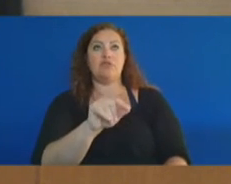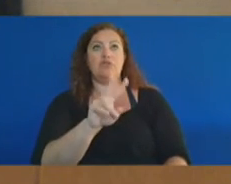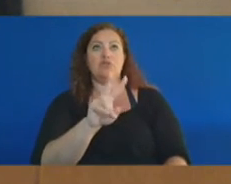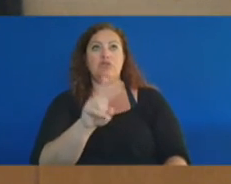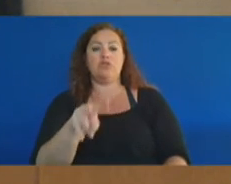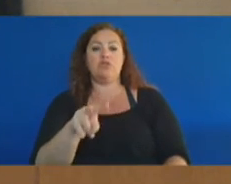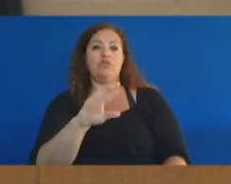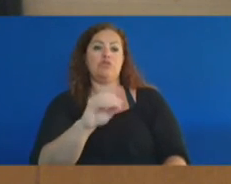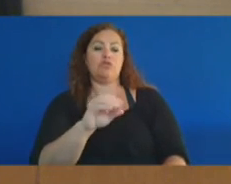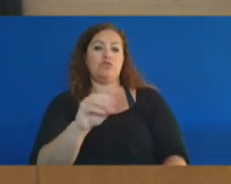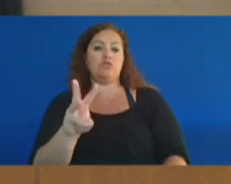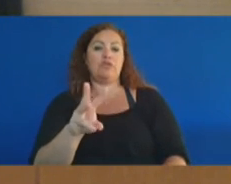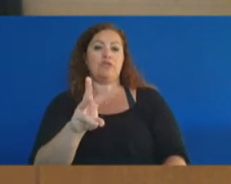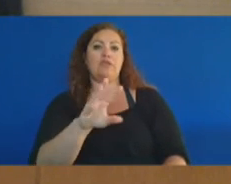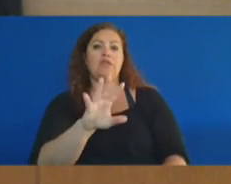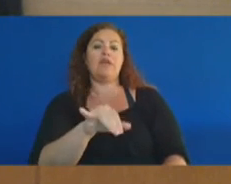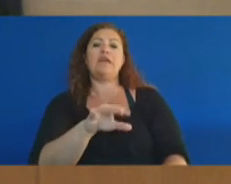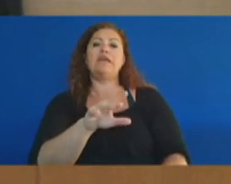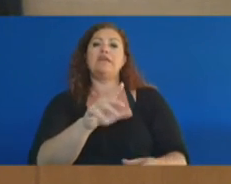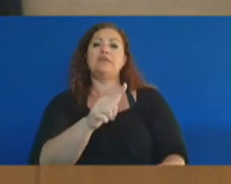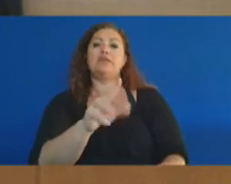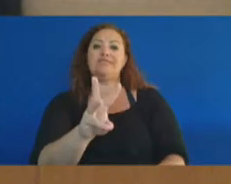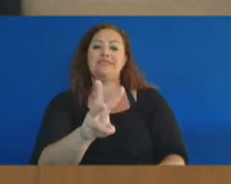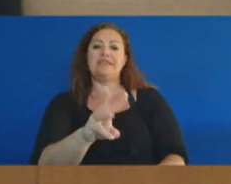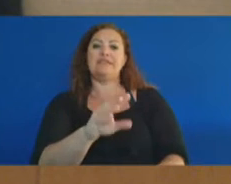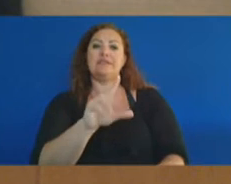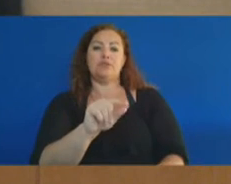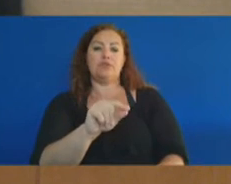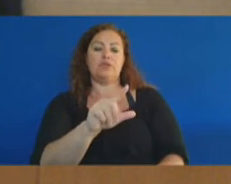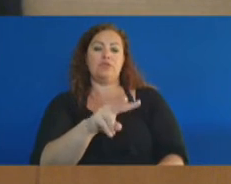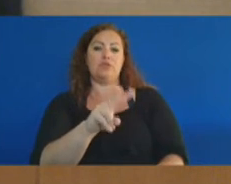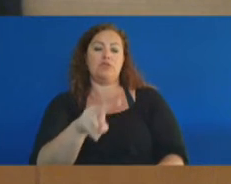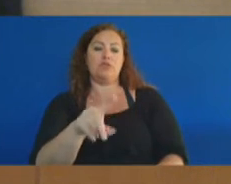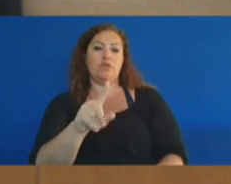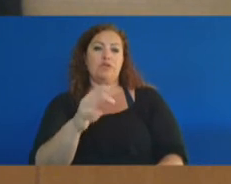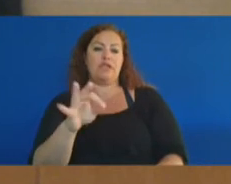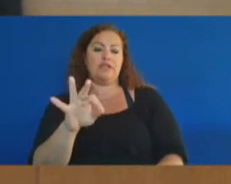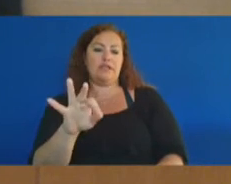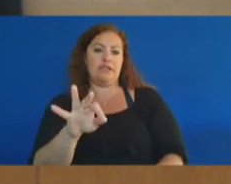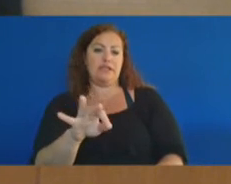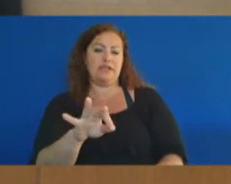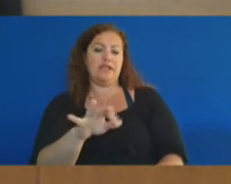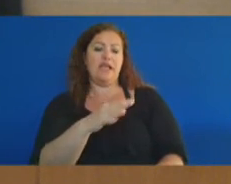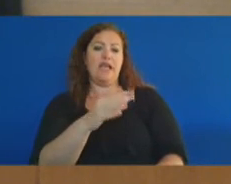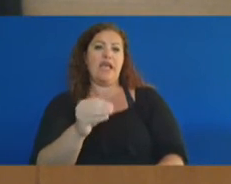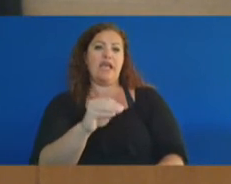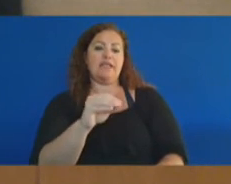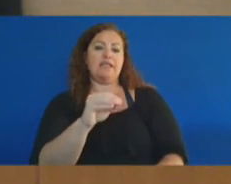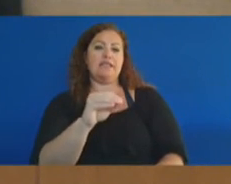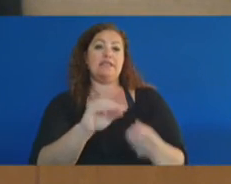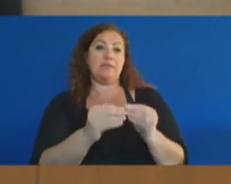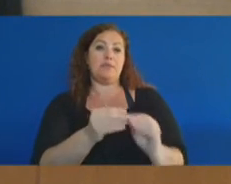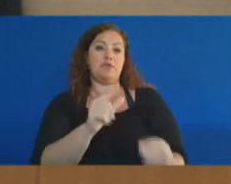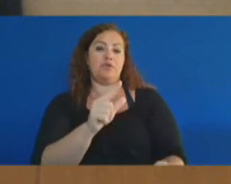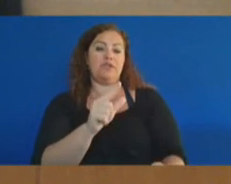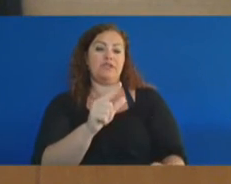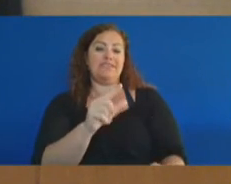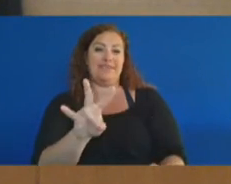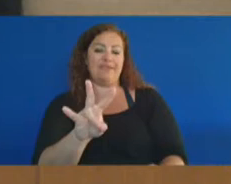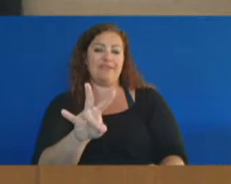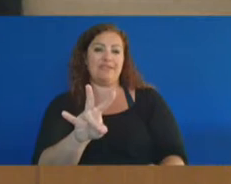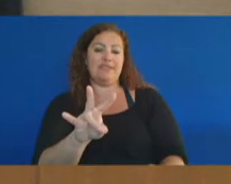Partners item 26 2022 119 blackberg communities LLC and item 27 is 20220